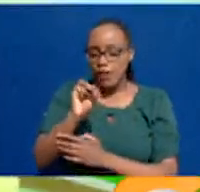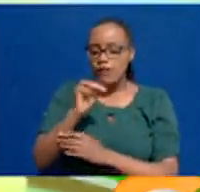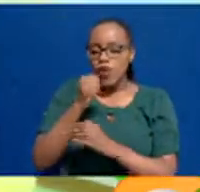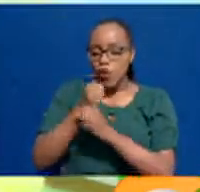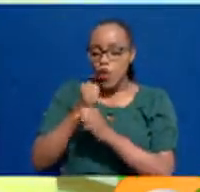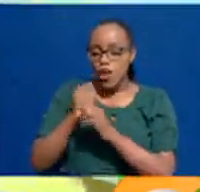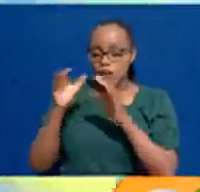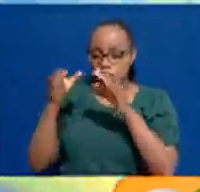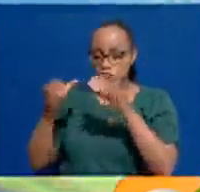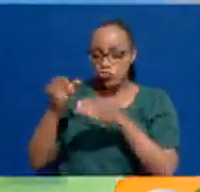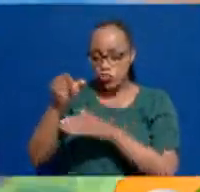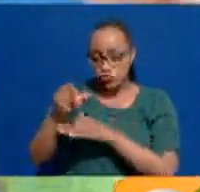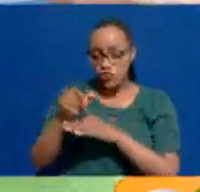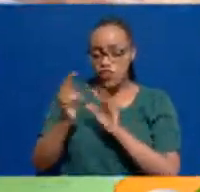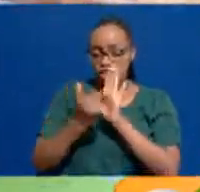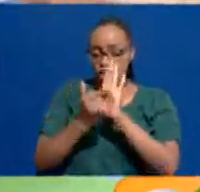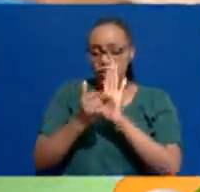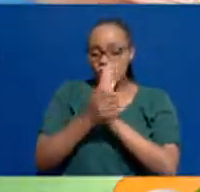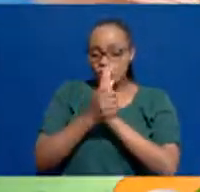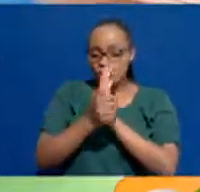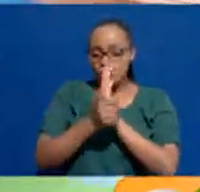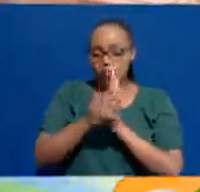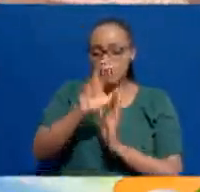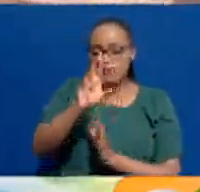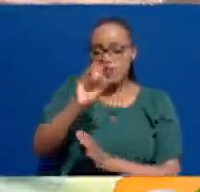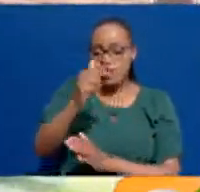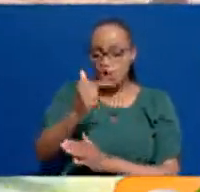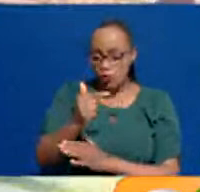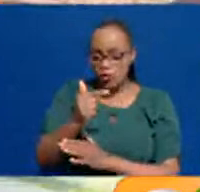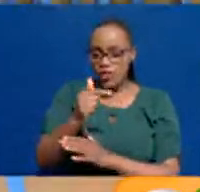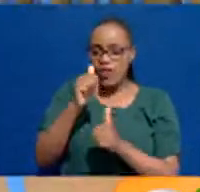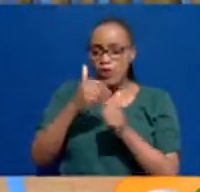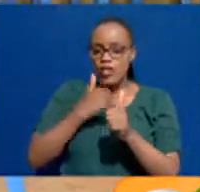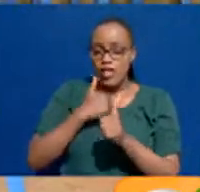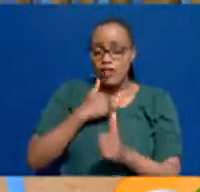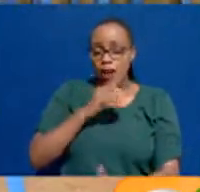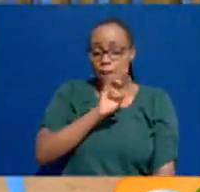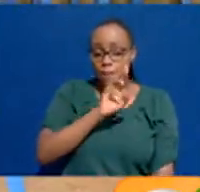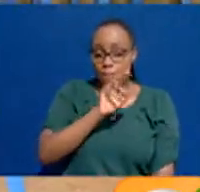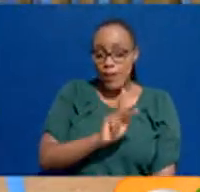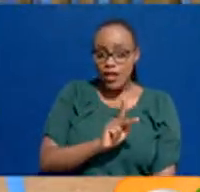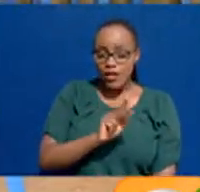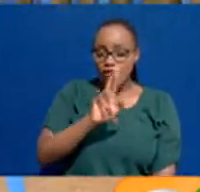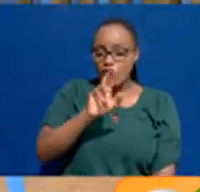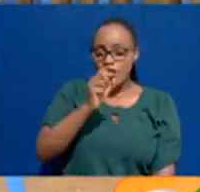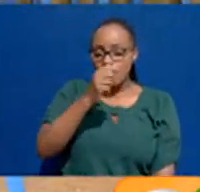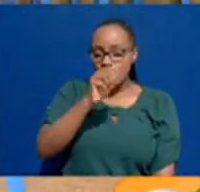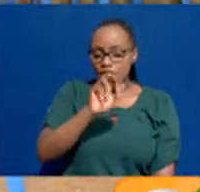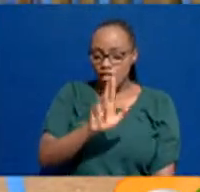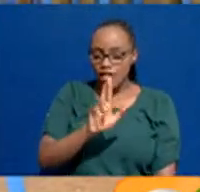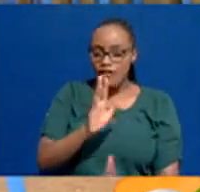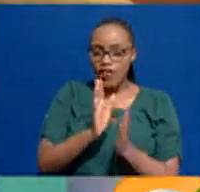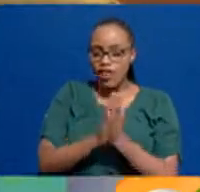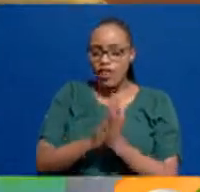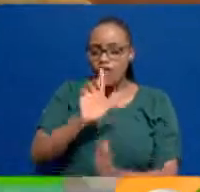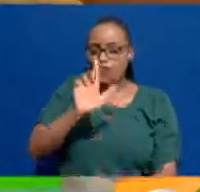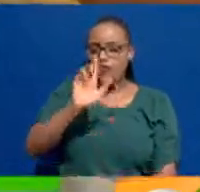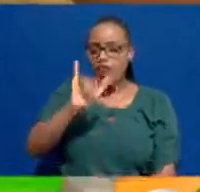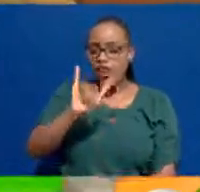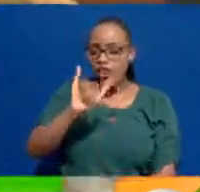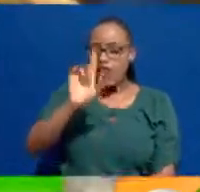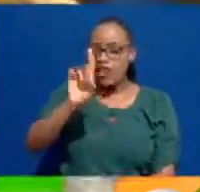young innovators displayed skills in robo missions with Mark Wambua, Rashil Valuri, and Lydia